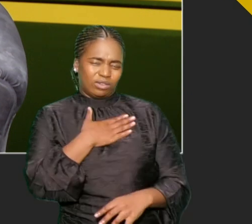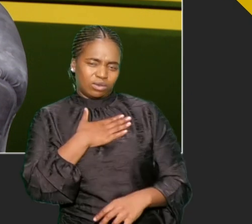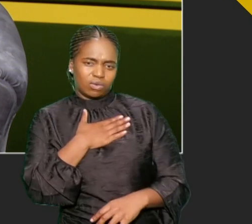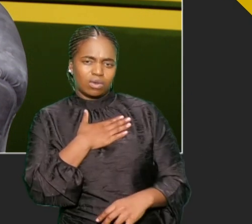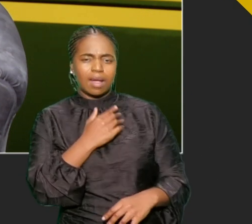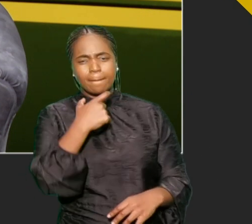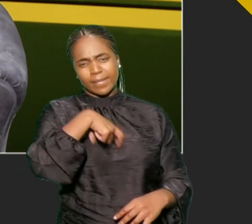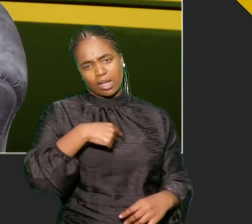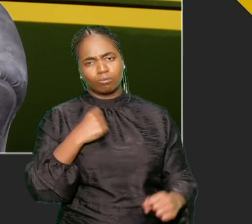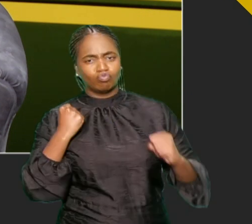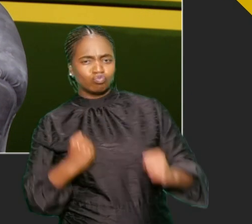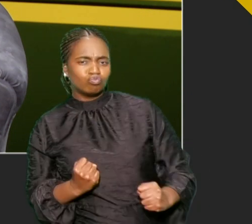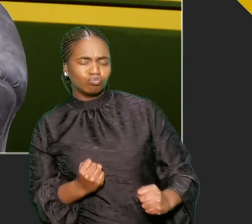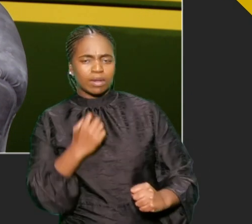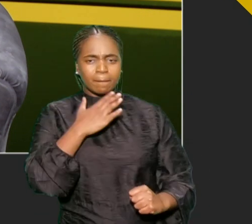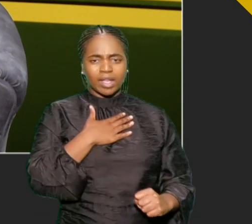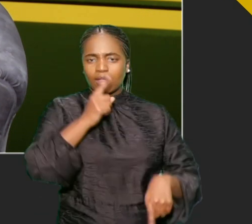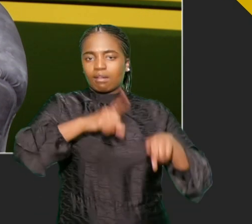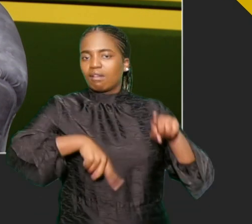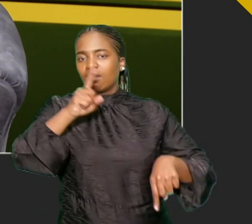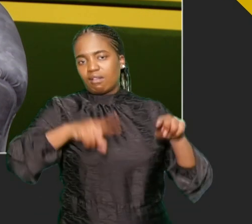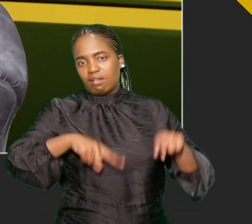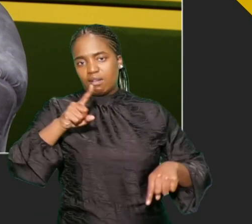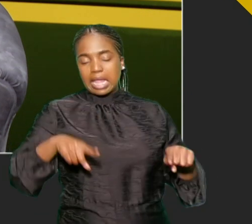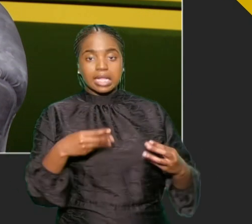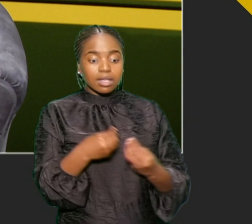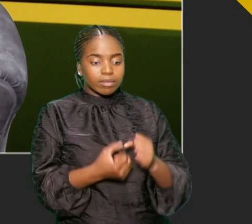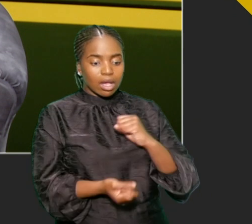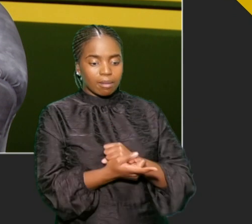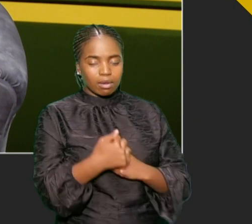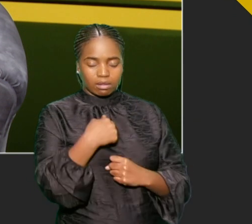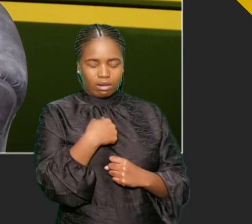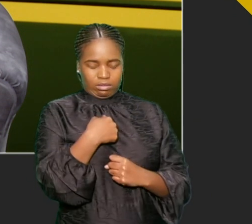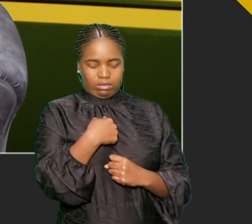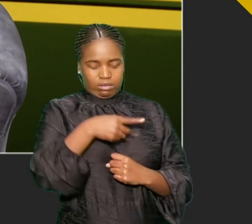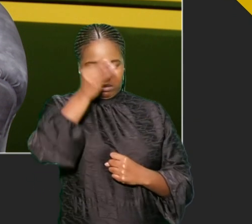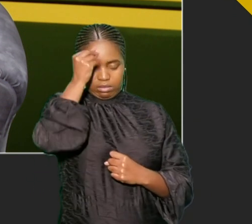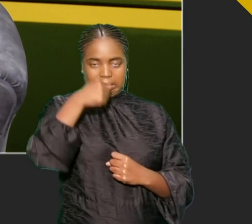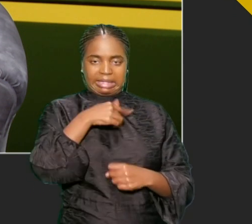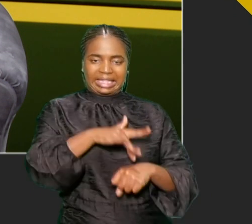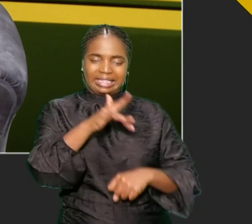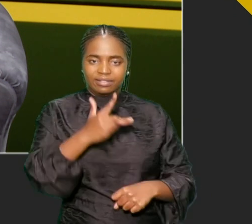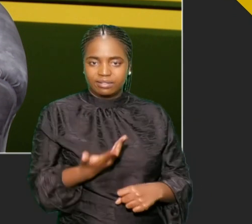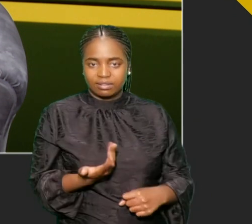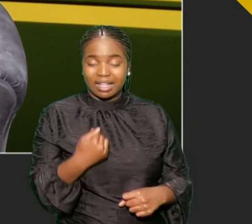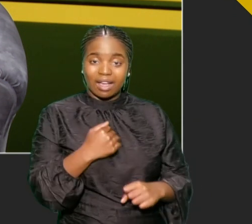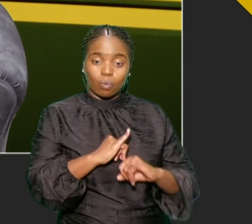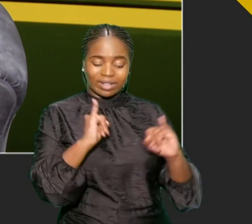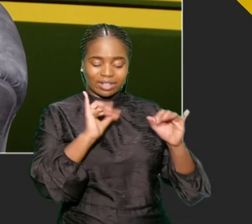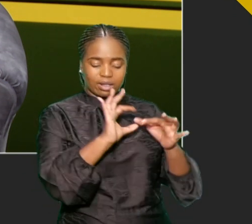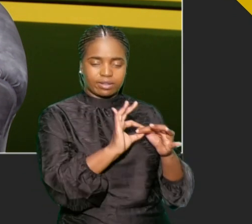mina ngumuntu so. Because I mean we challenge with those kind of we rather struggle with those things when dealing with abantu, especially ekhaya.